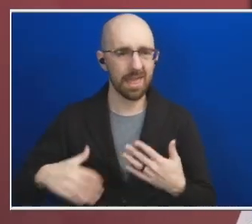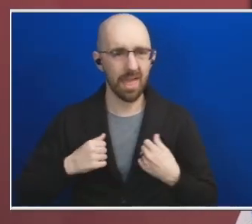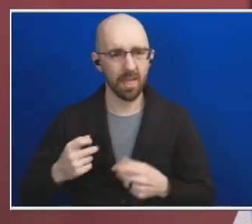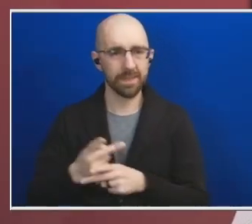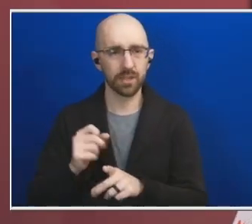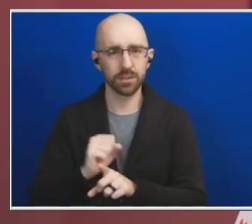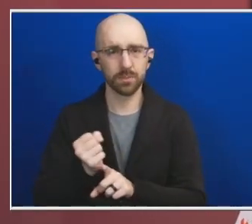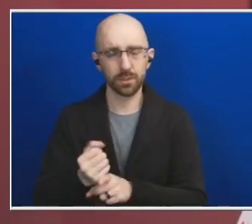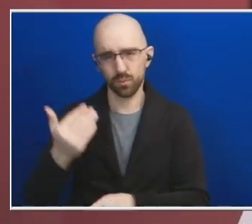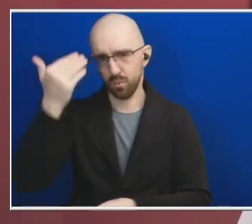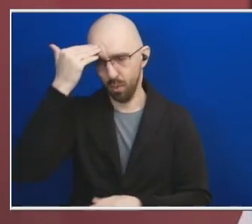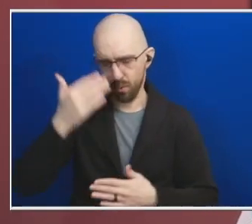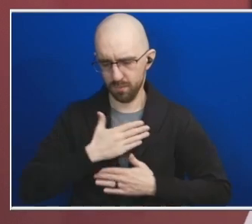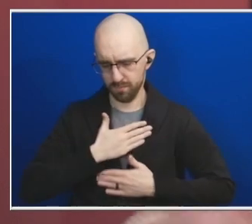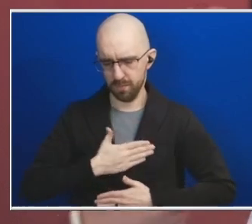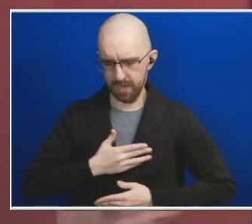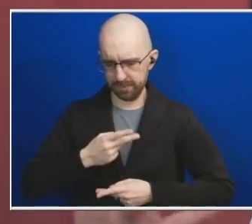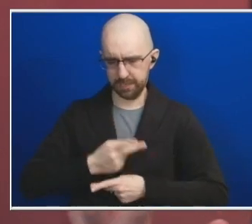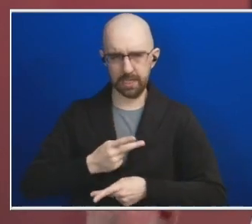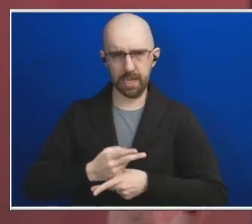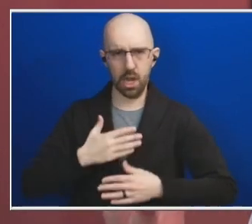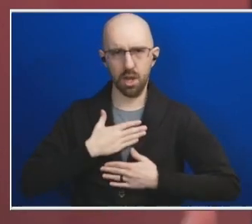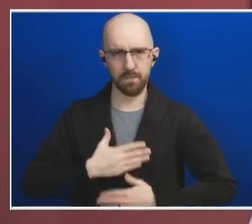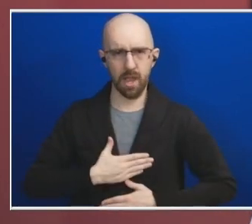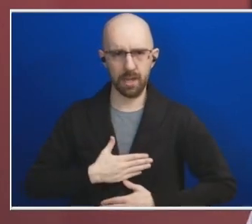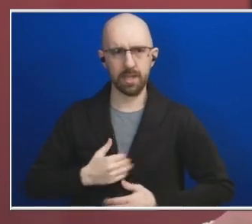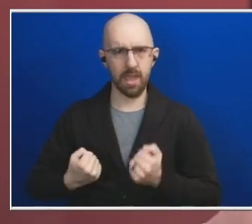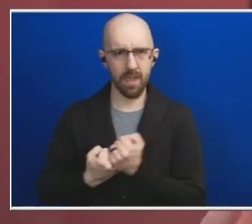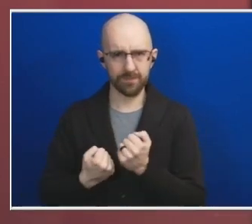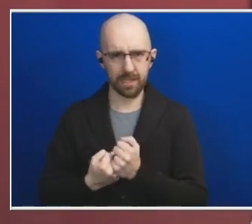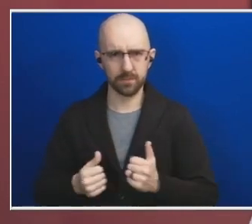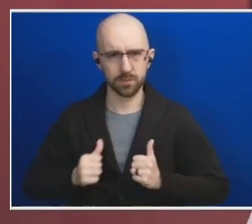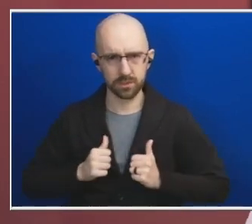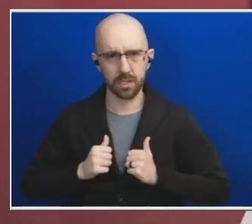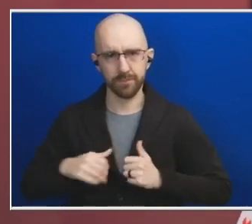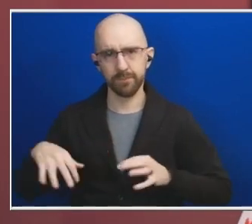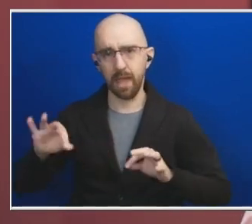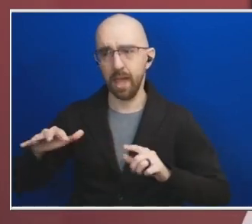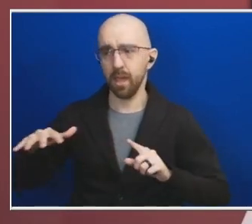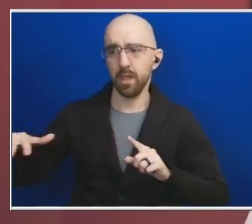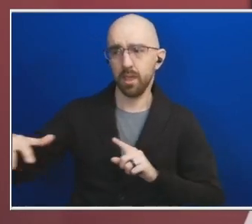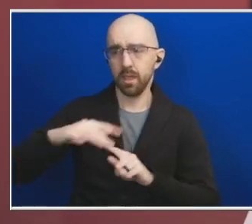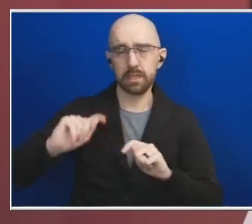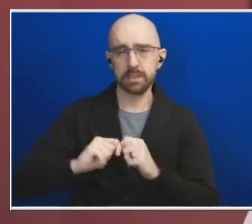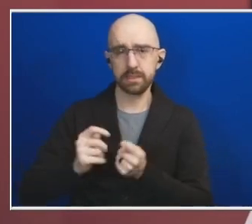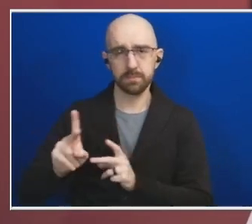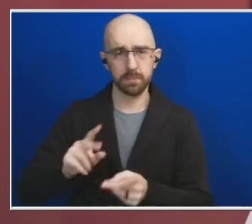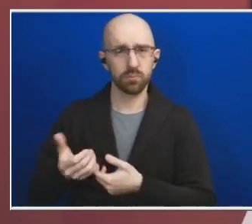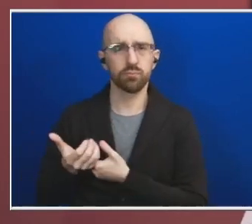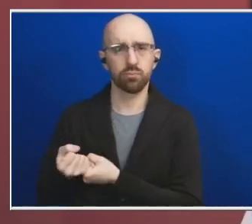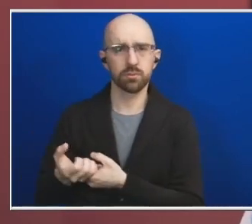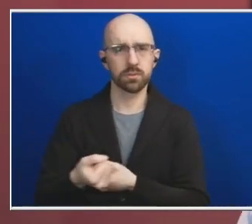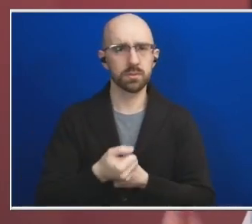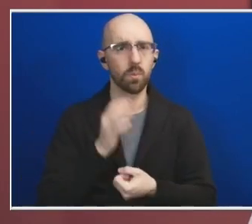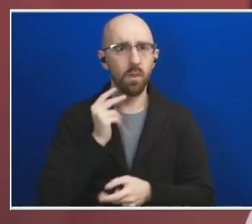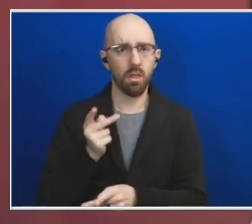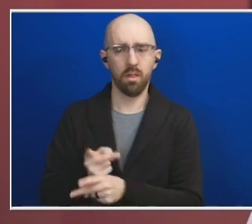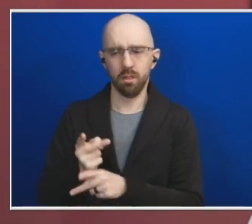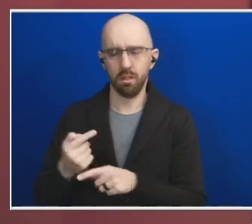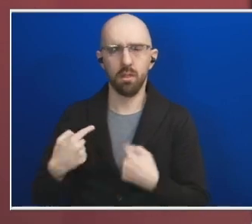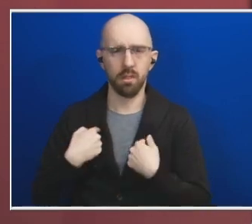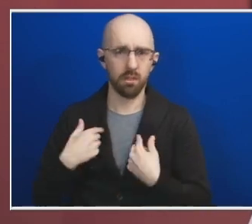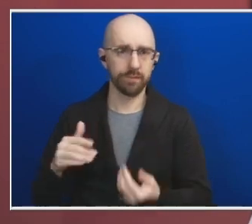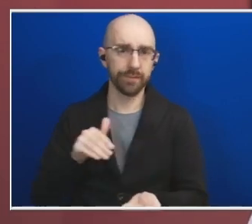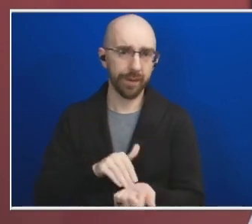of your body, advocate for yourself, and find a team of people that you trust and that are going to take care of you well. Your doctors, your family, all those things.